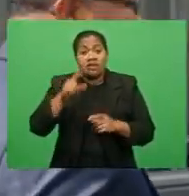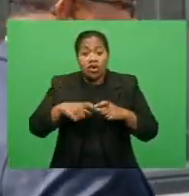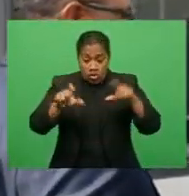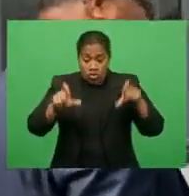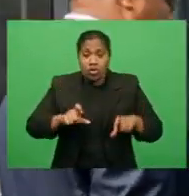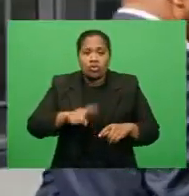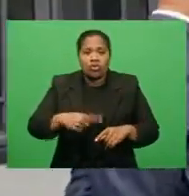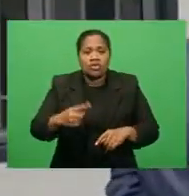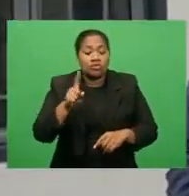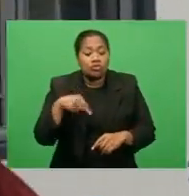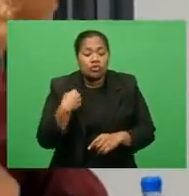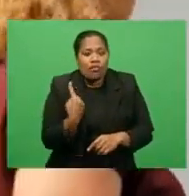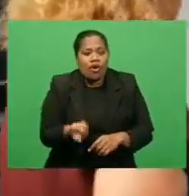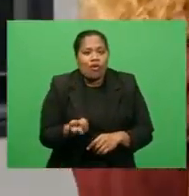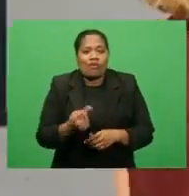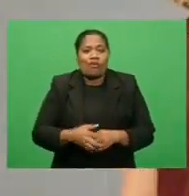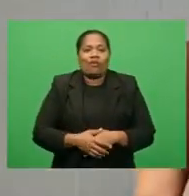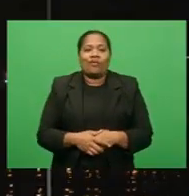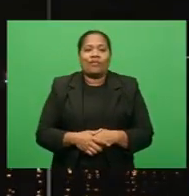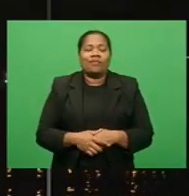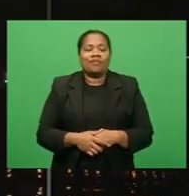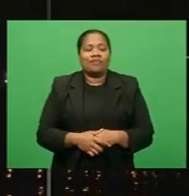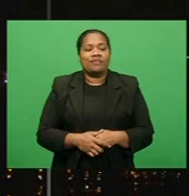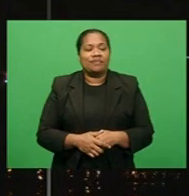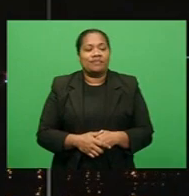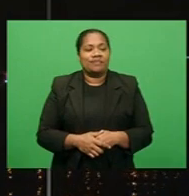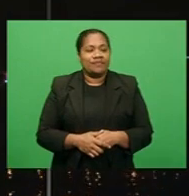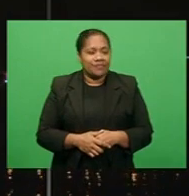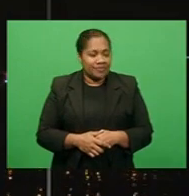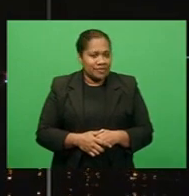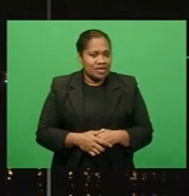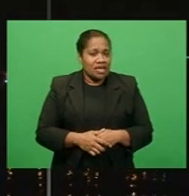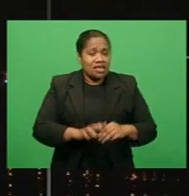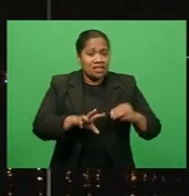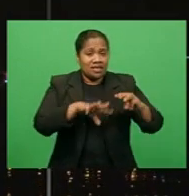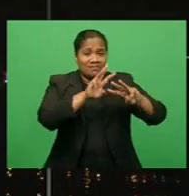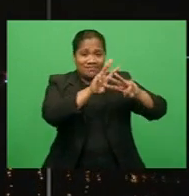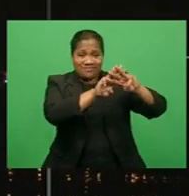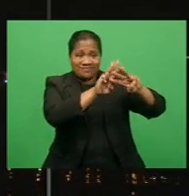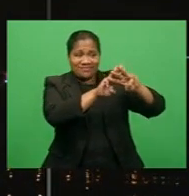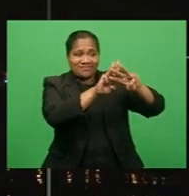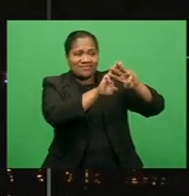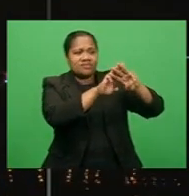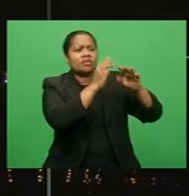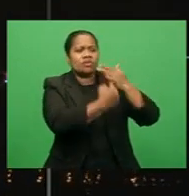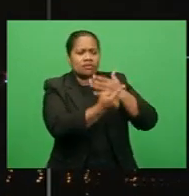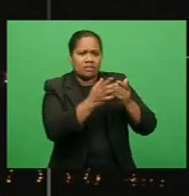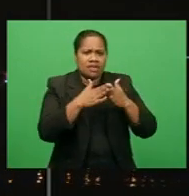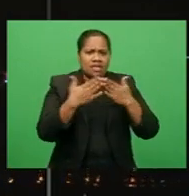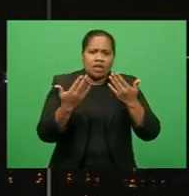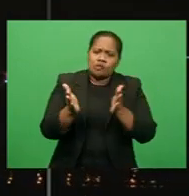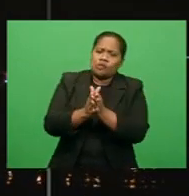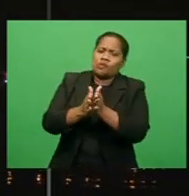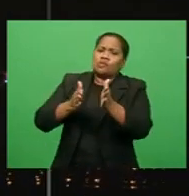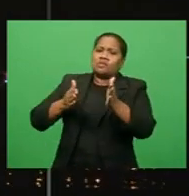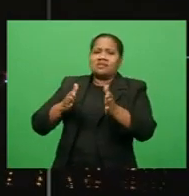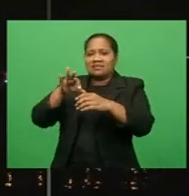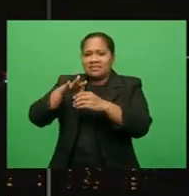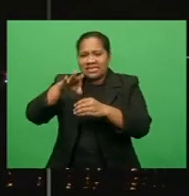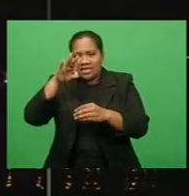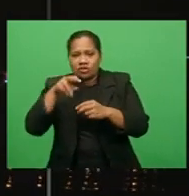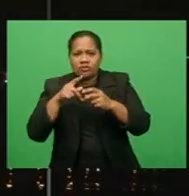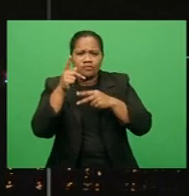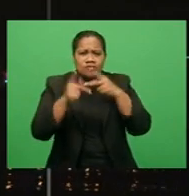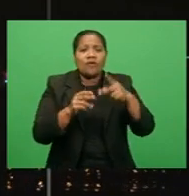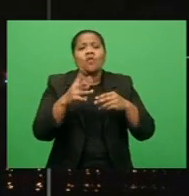Pranita Prakash, FBC News. The Social Democratic Liberal Party seems to be facing delays in the selection process for